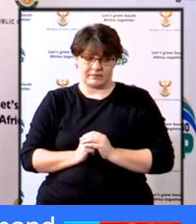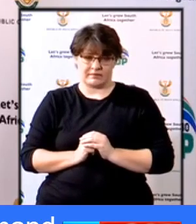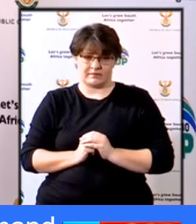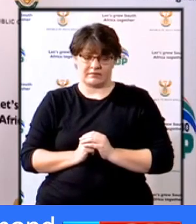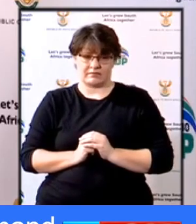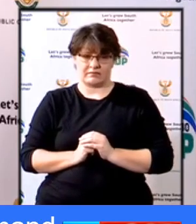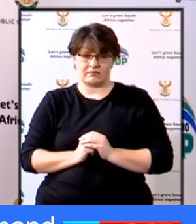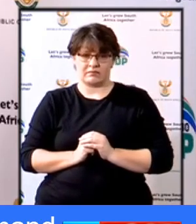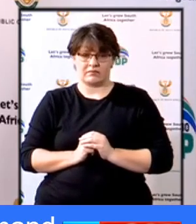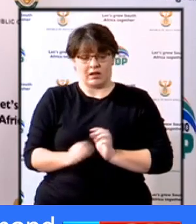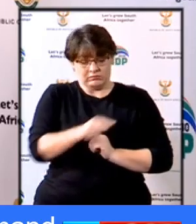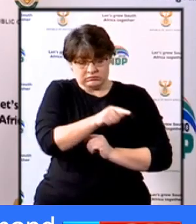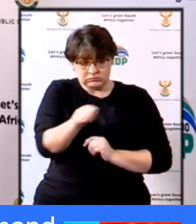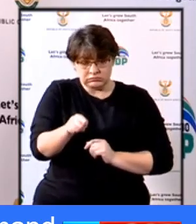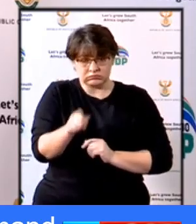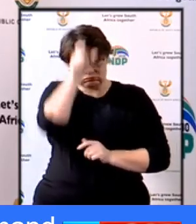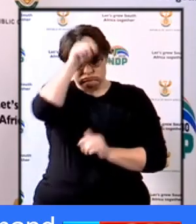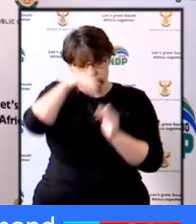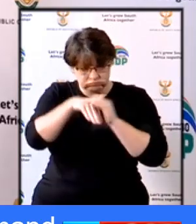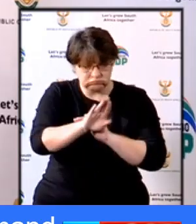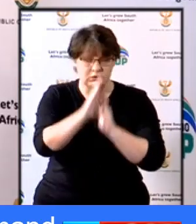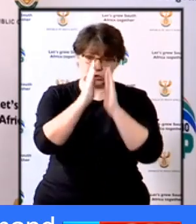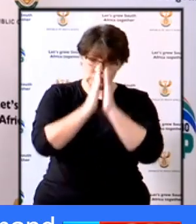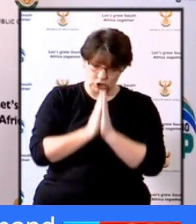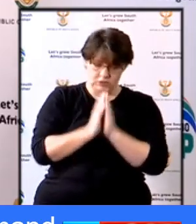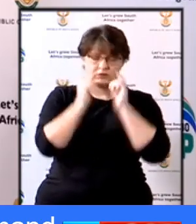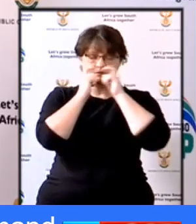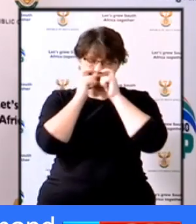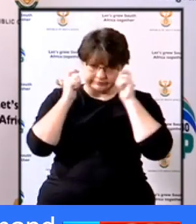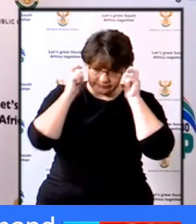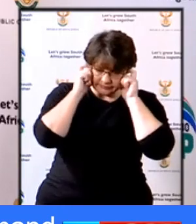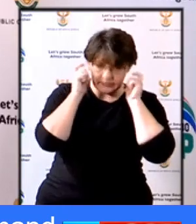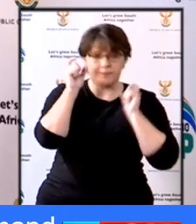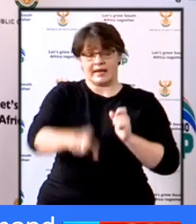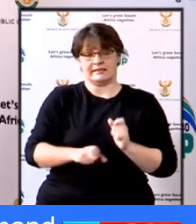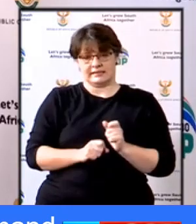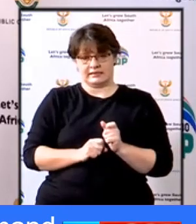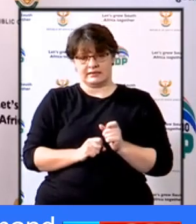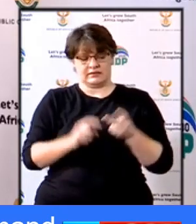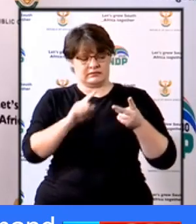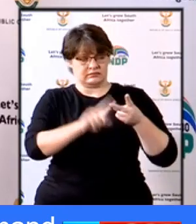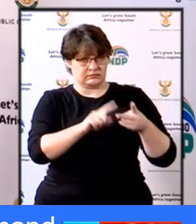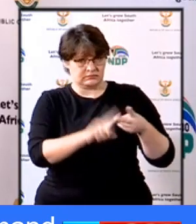They must also be wearing masks and sanitizing of hands,